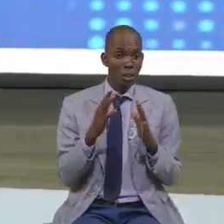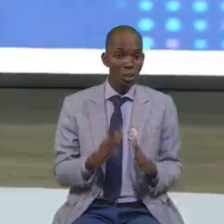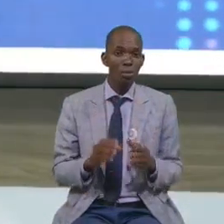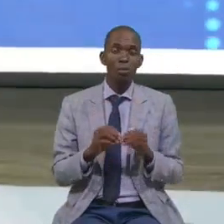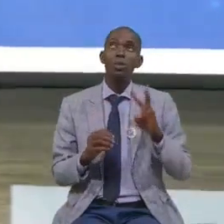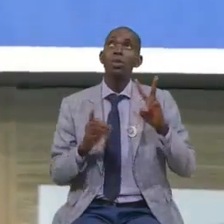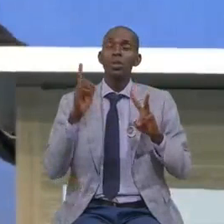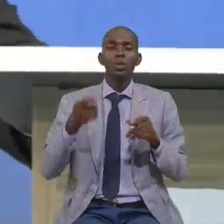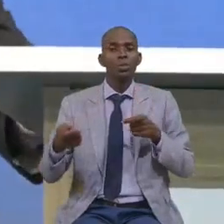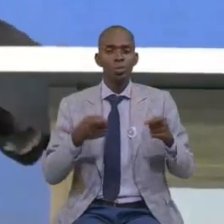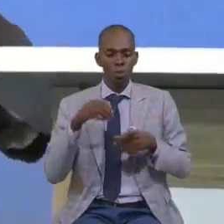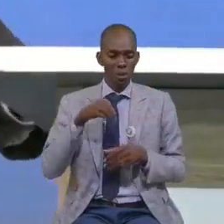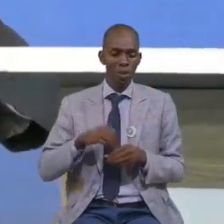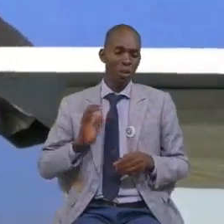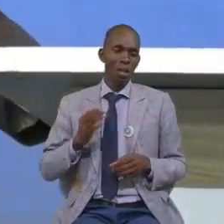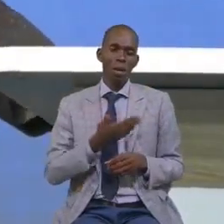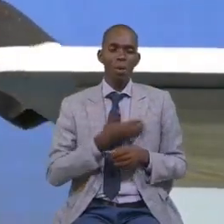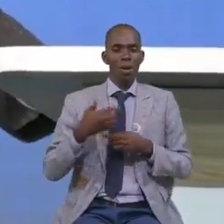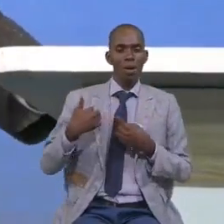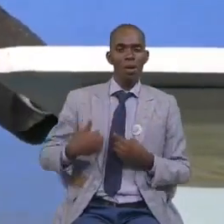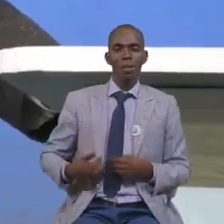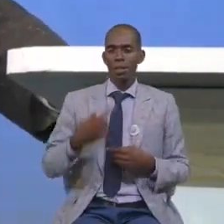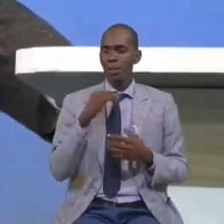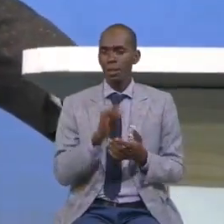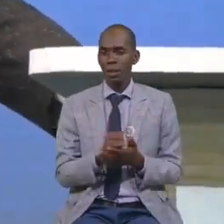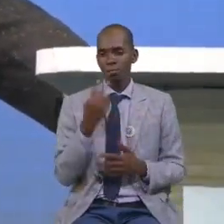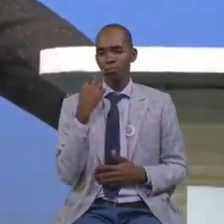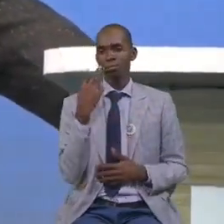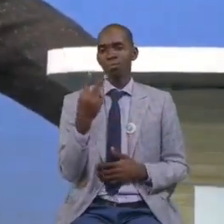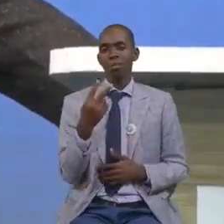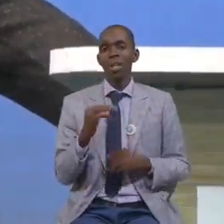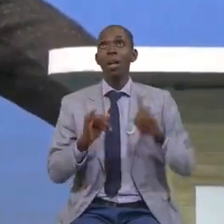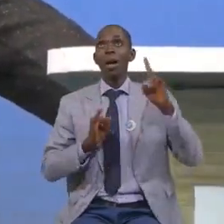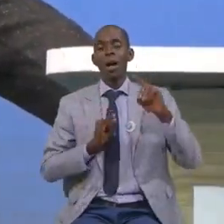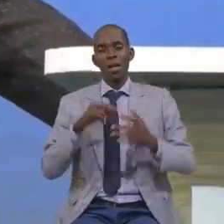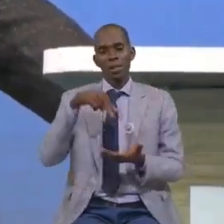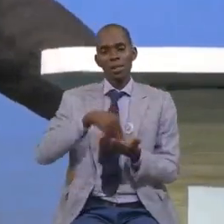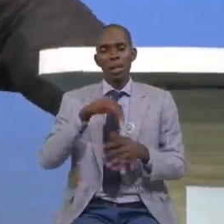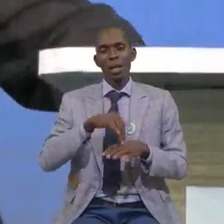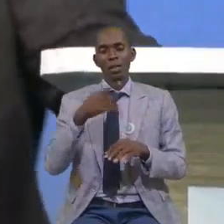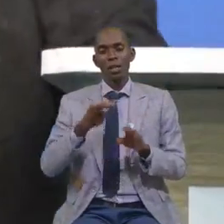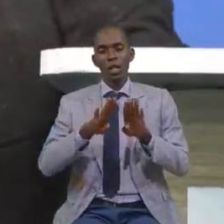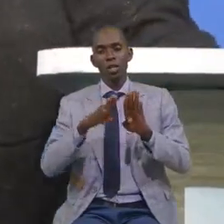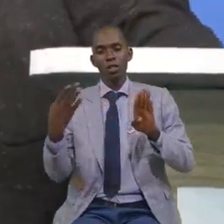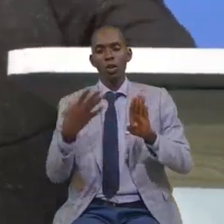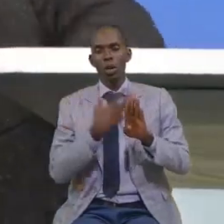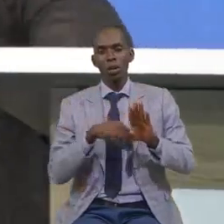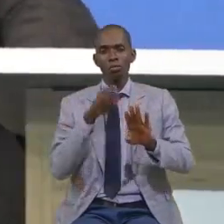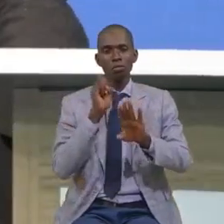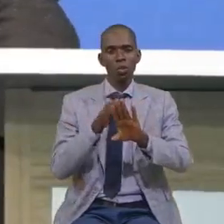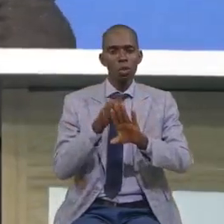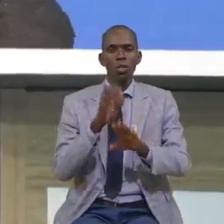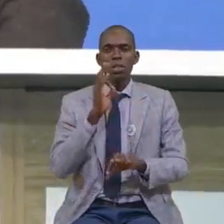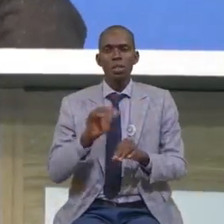our hearts. He says, behold, I stand at the door and knock. If anyone hears